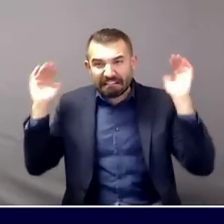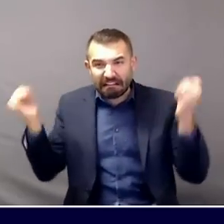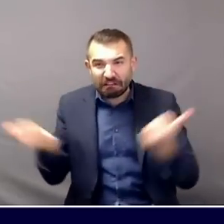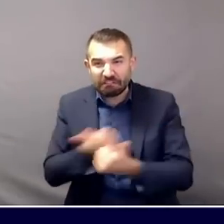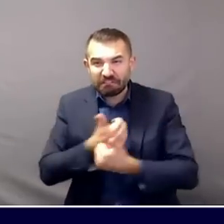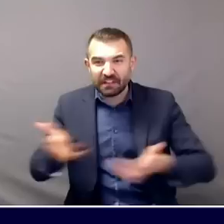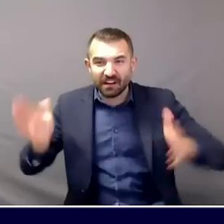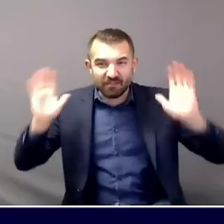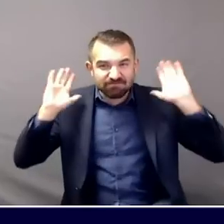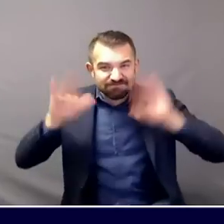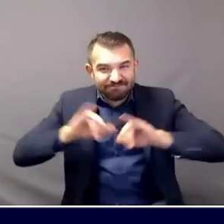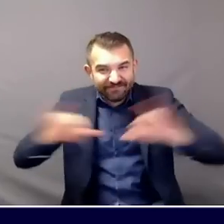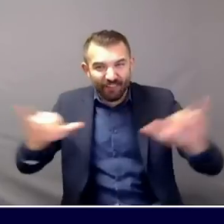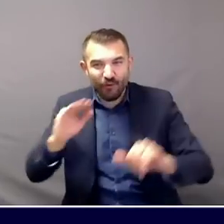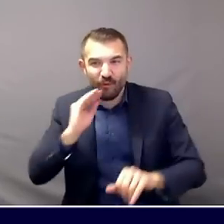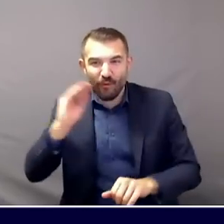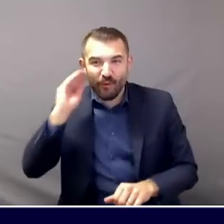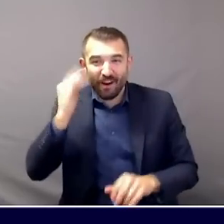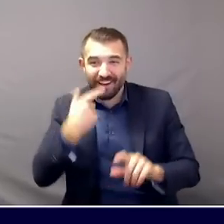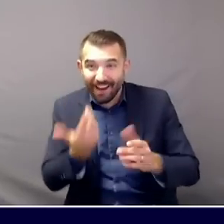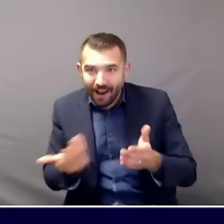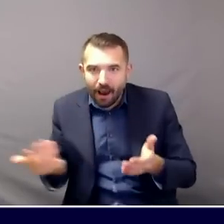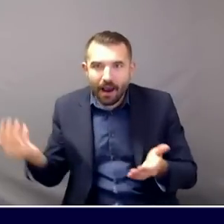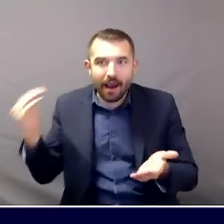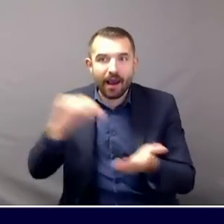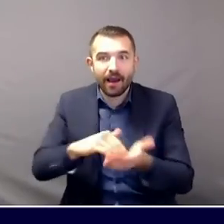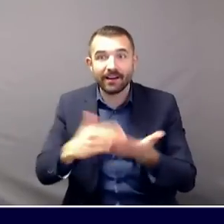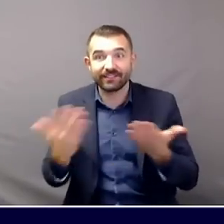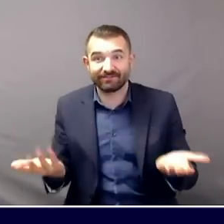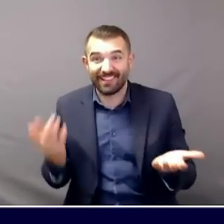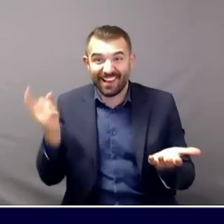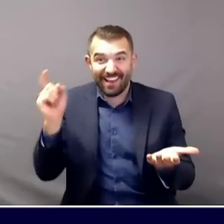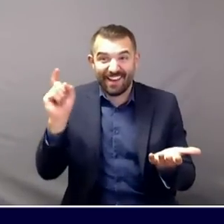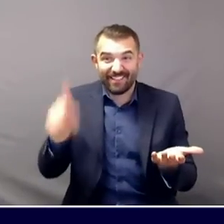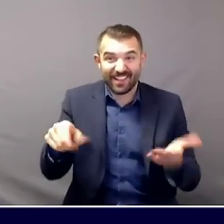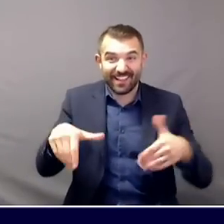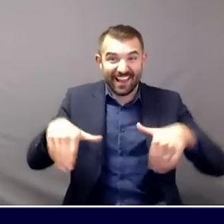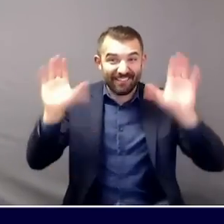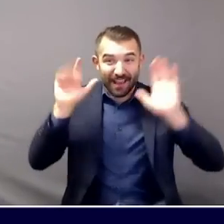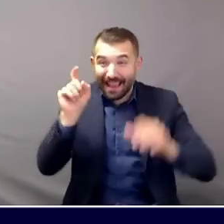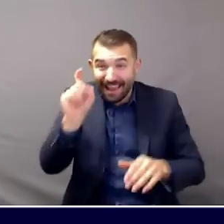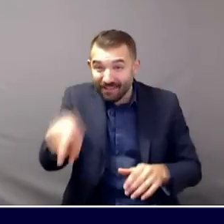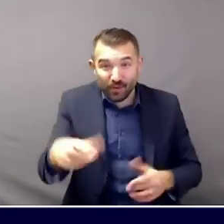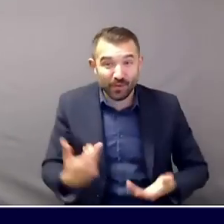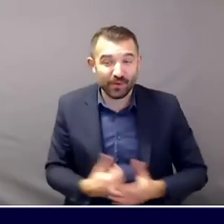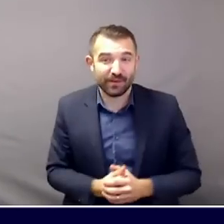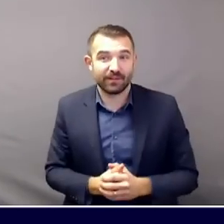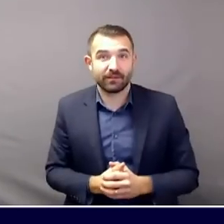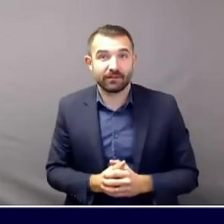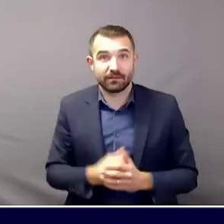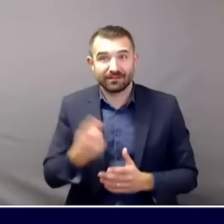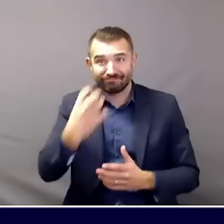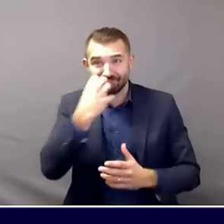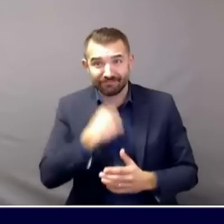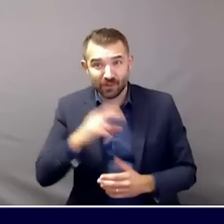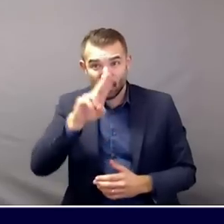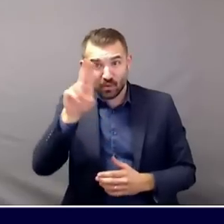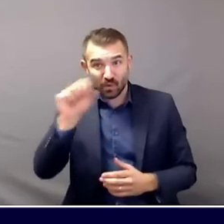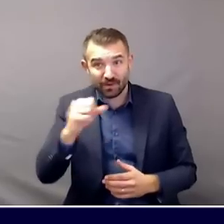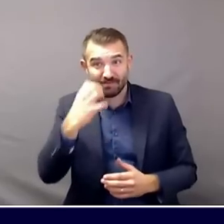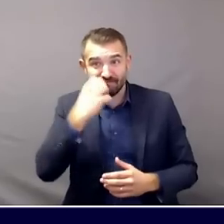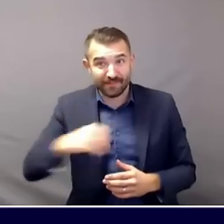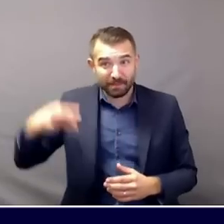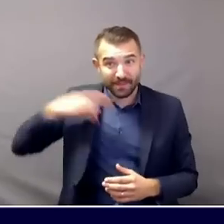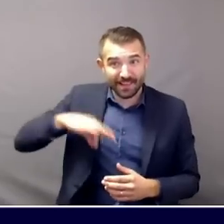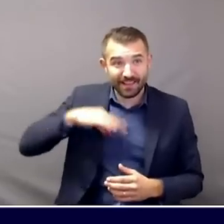If you love this country, if you love this state, I ask you, wear a mask. It's what true